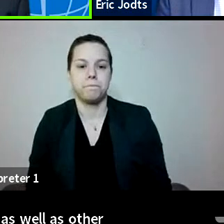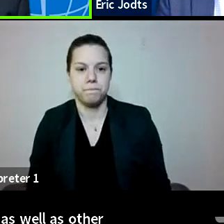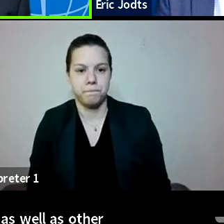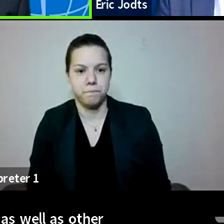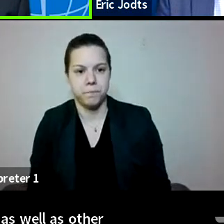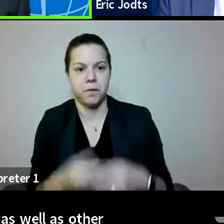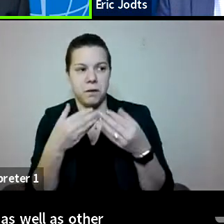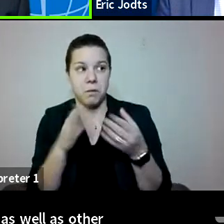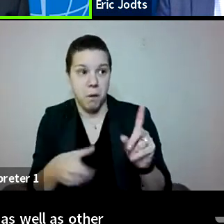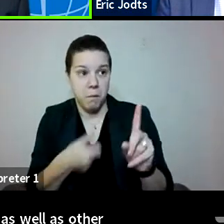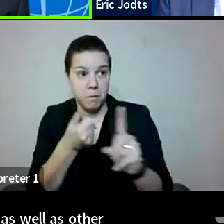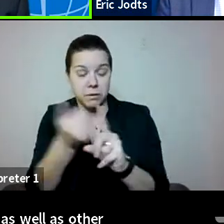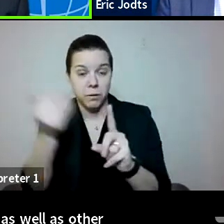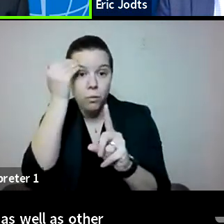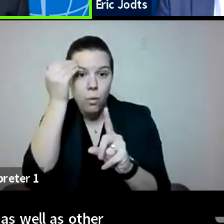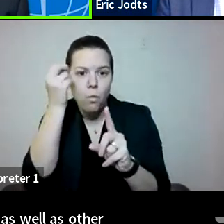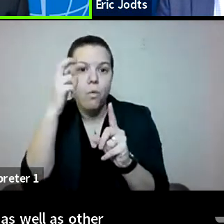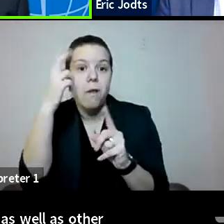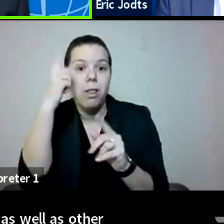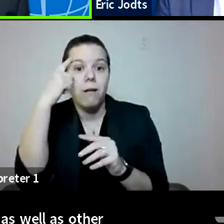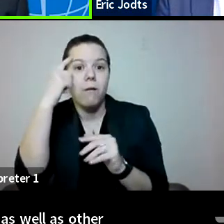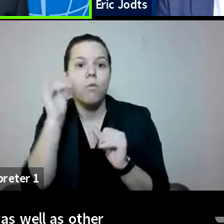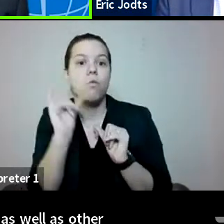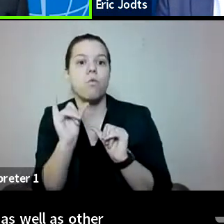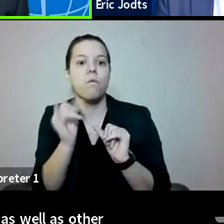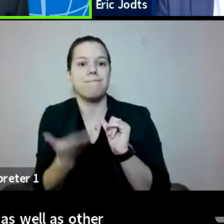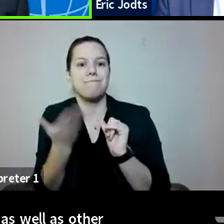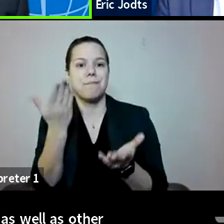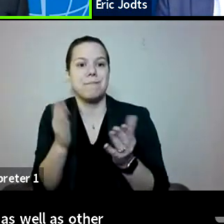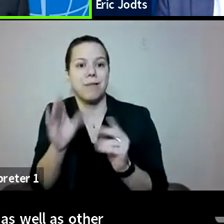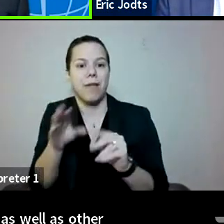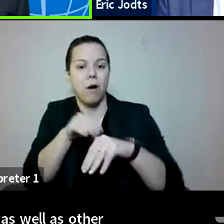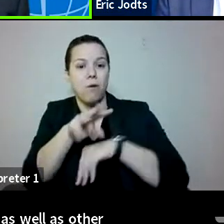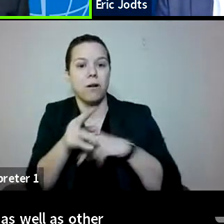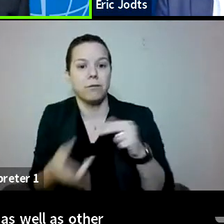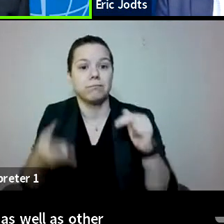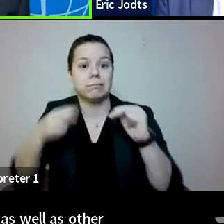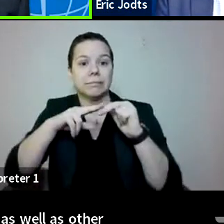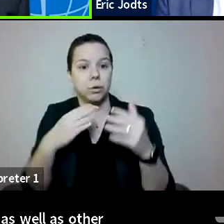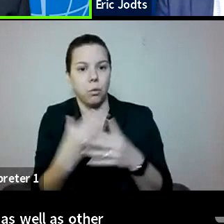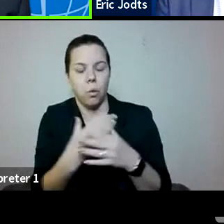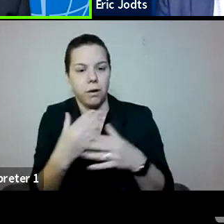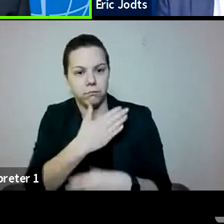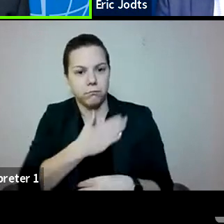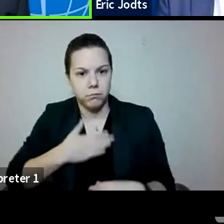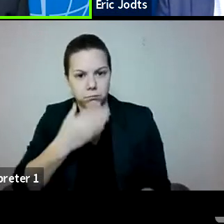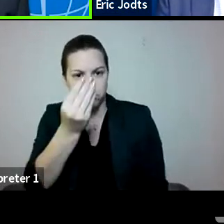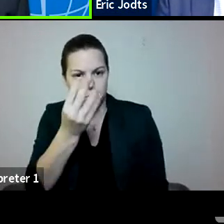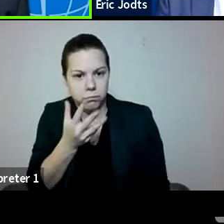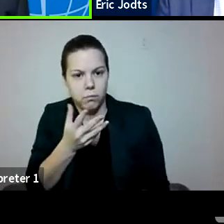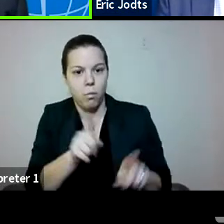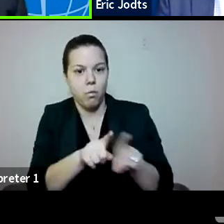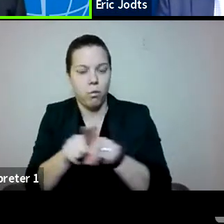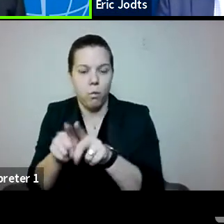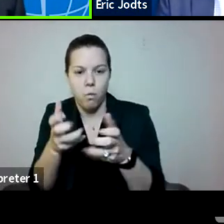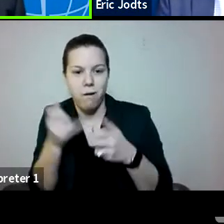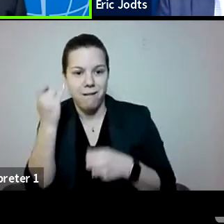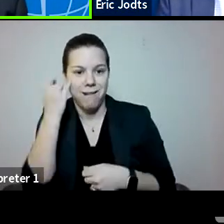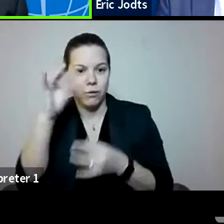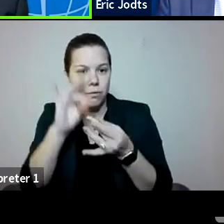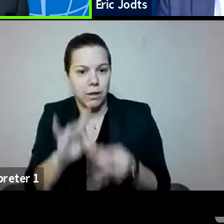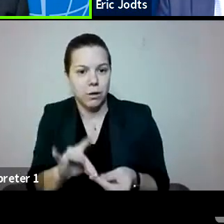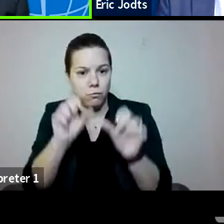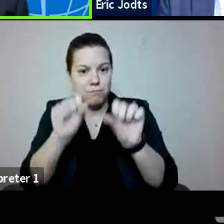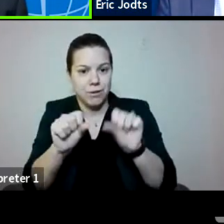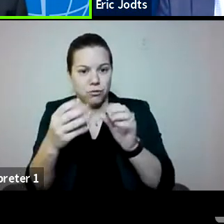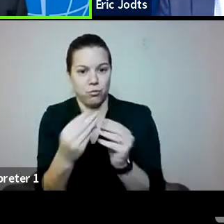that the public is aware of or thinks might be causing an increase in annoyance. And we also welcome ideas on other potential solutions.